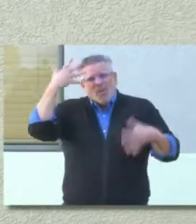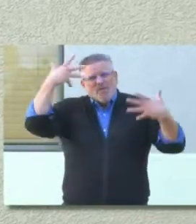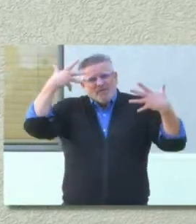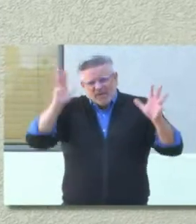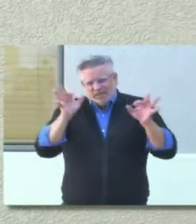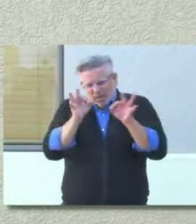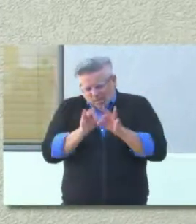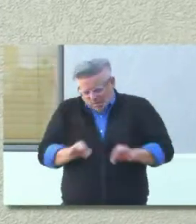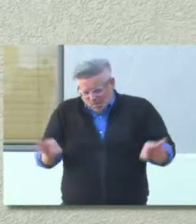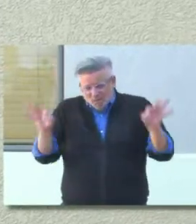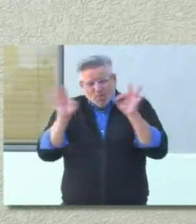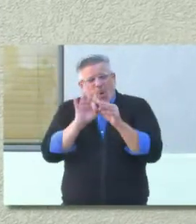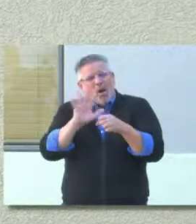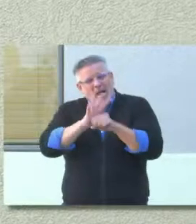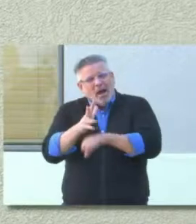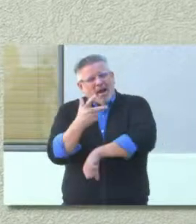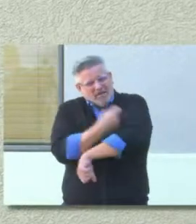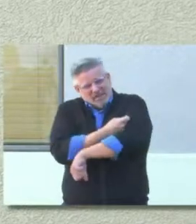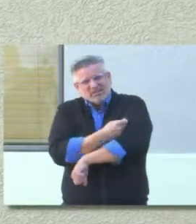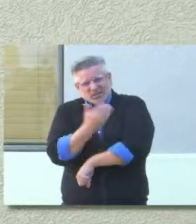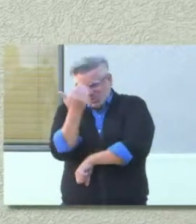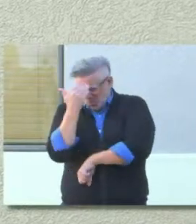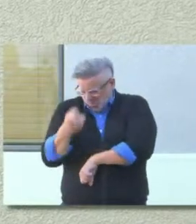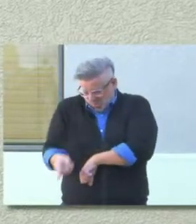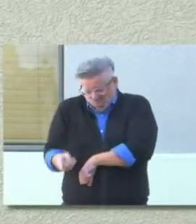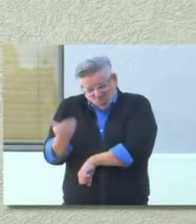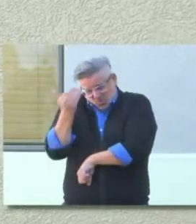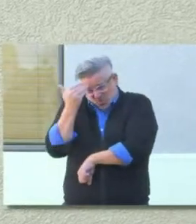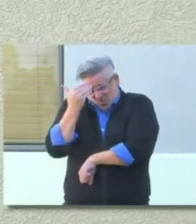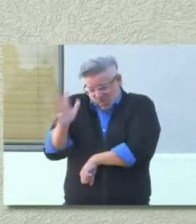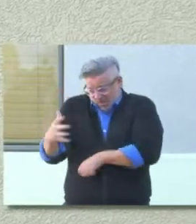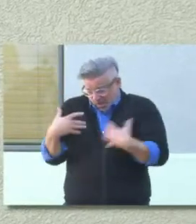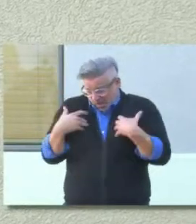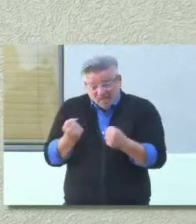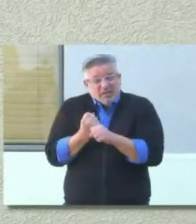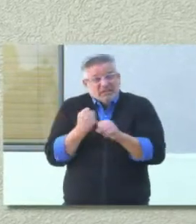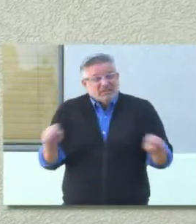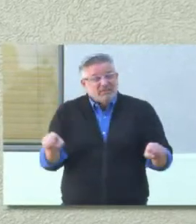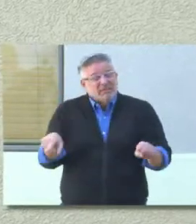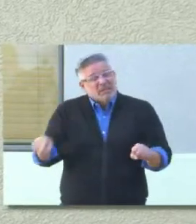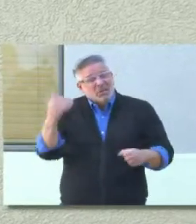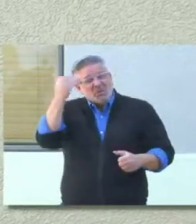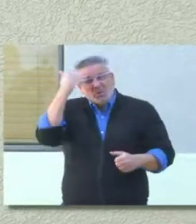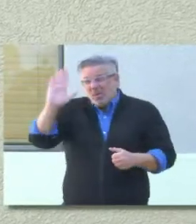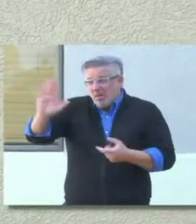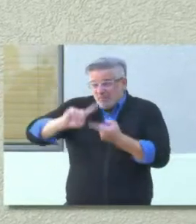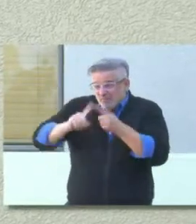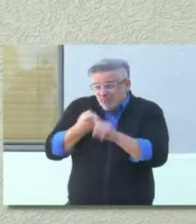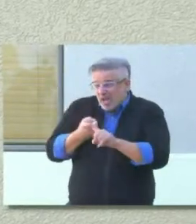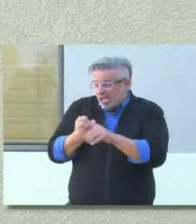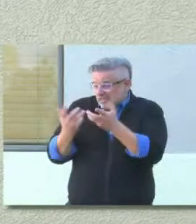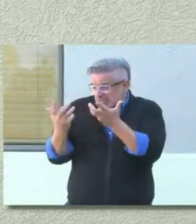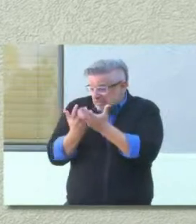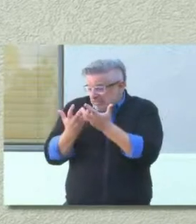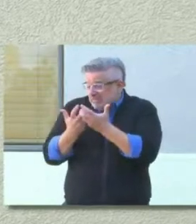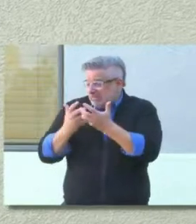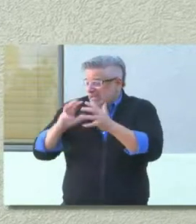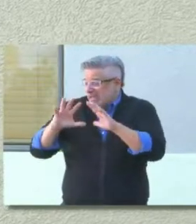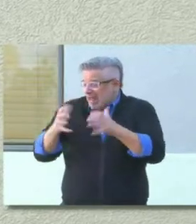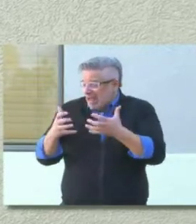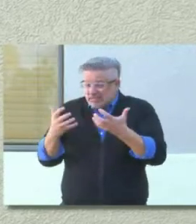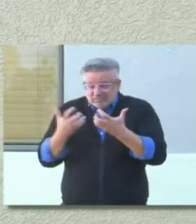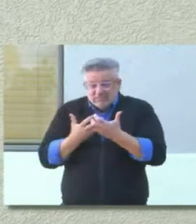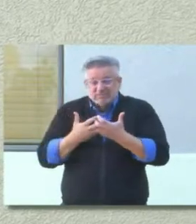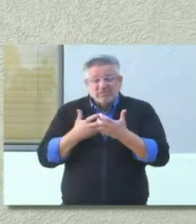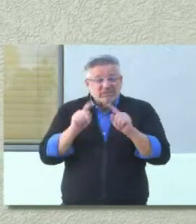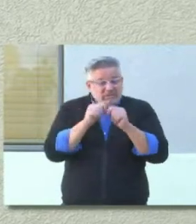how important these vaccines are for their health and safety, for that of their friends and classmates, for that of their